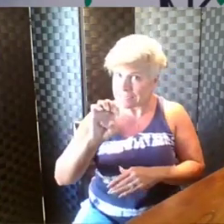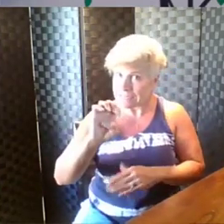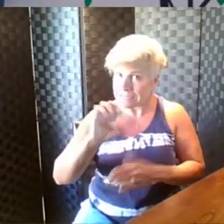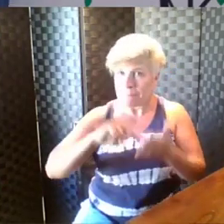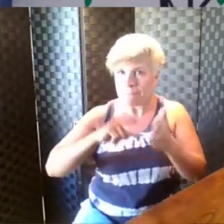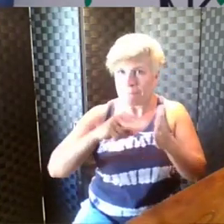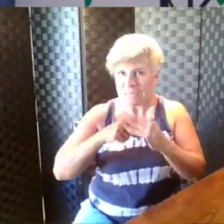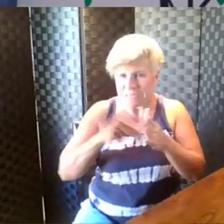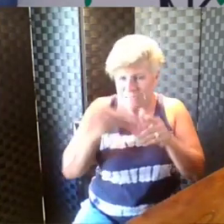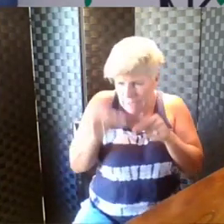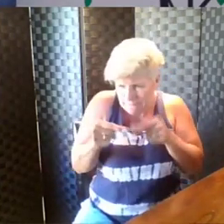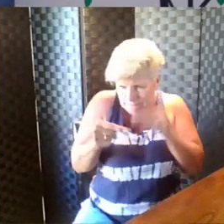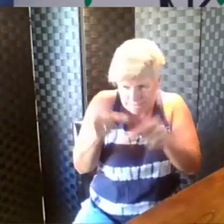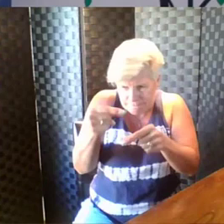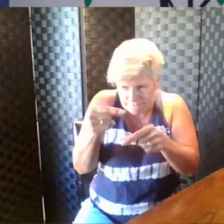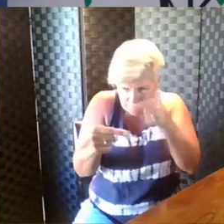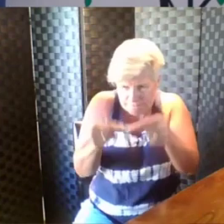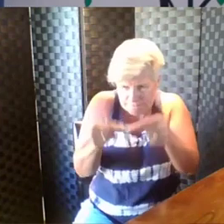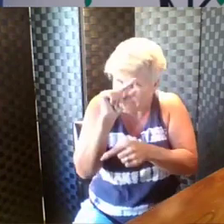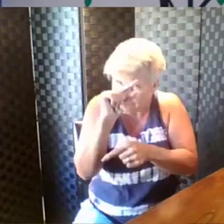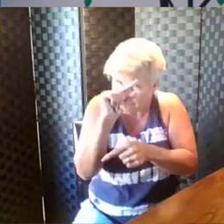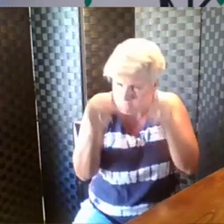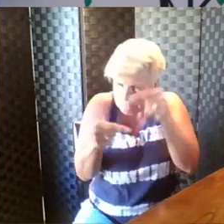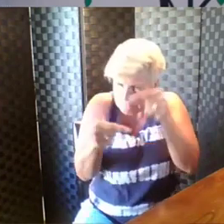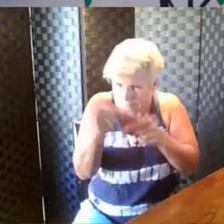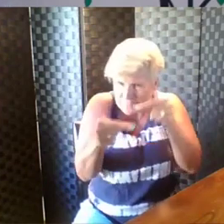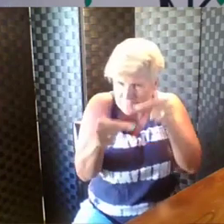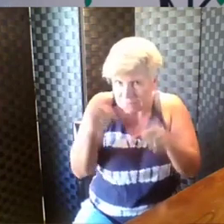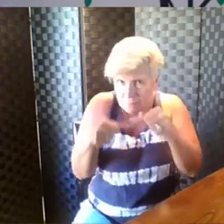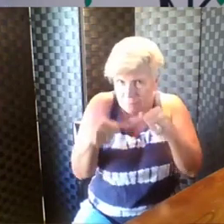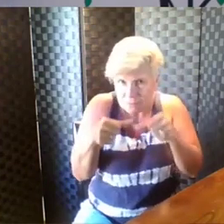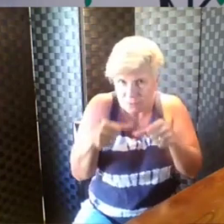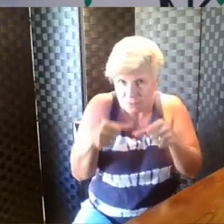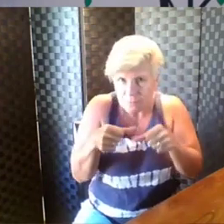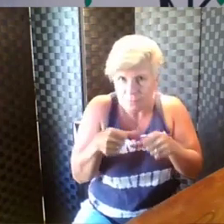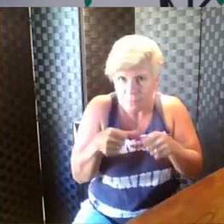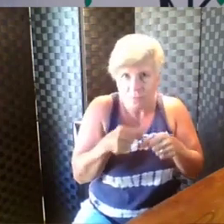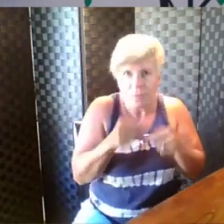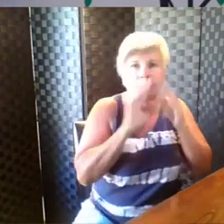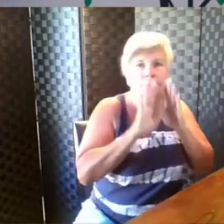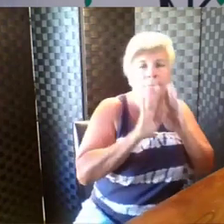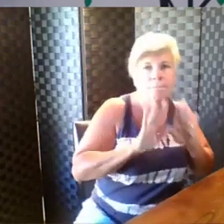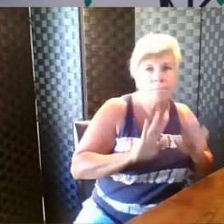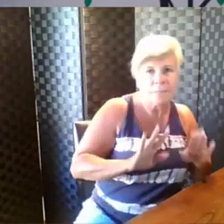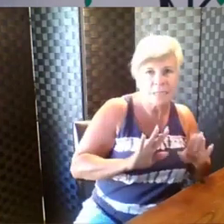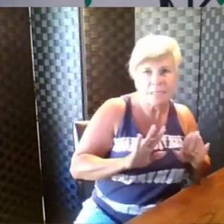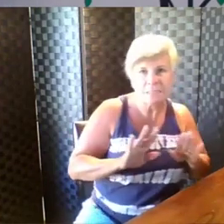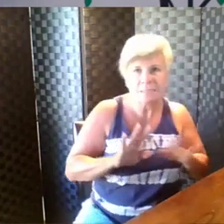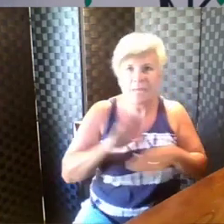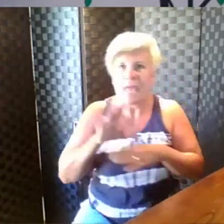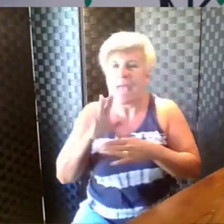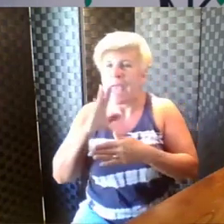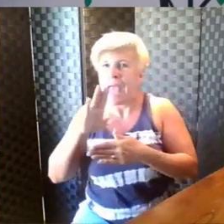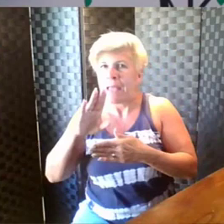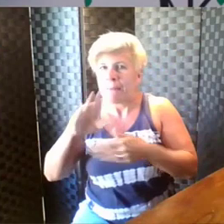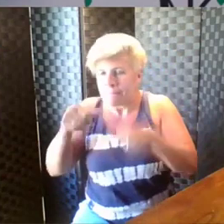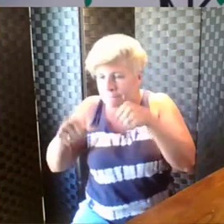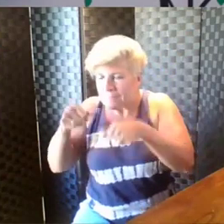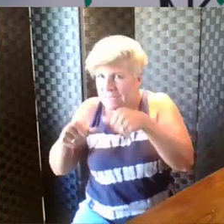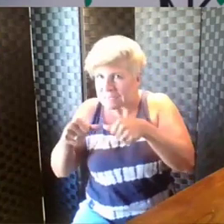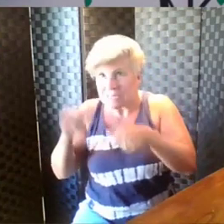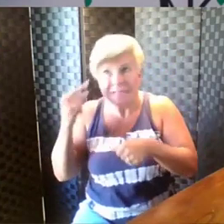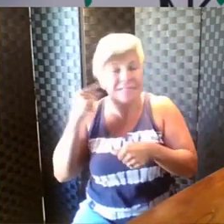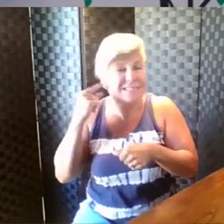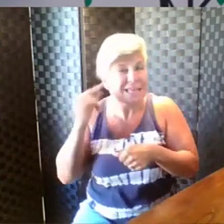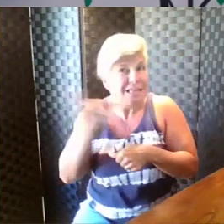P-I-E-C-E is I have a piece of the puzzle. So peace and peace, they sound the same,